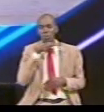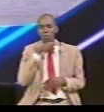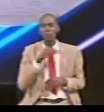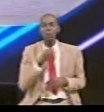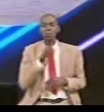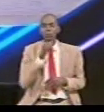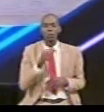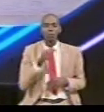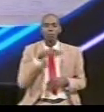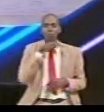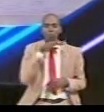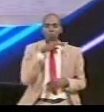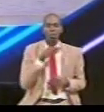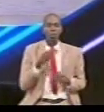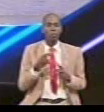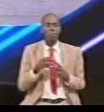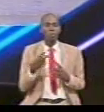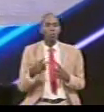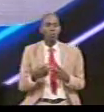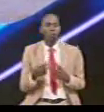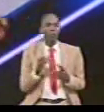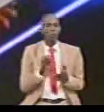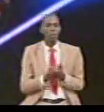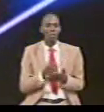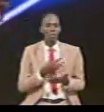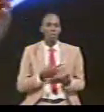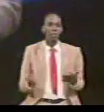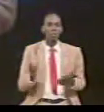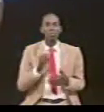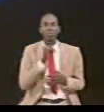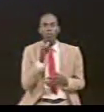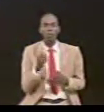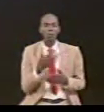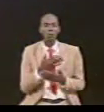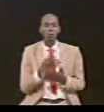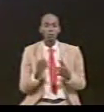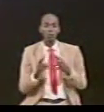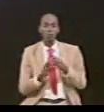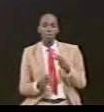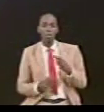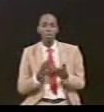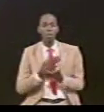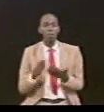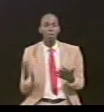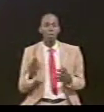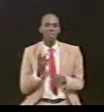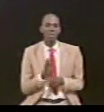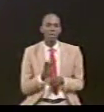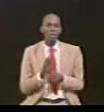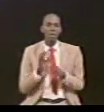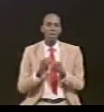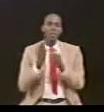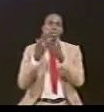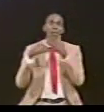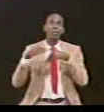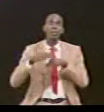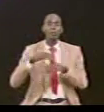undefiled, and that fadeth not away, reserved in heaven for